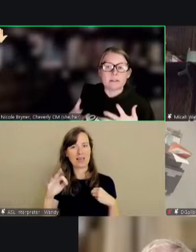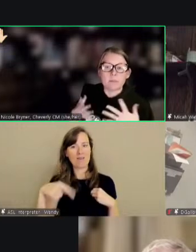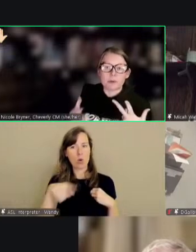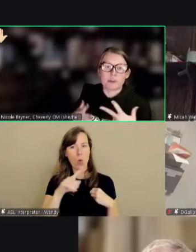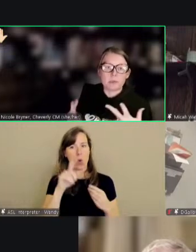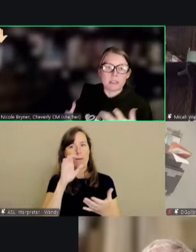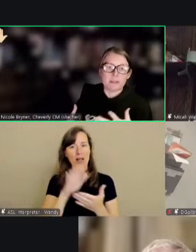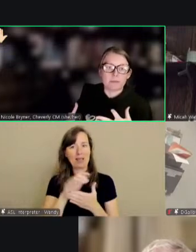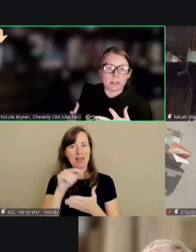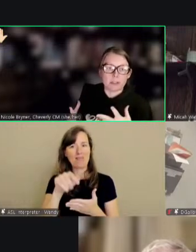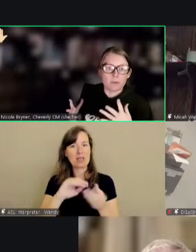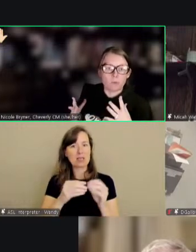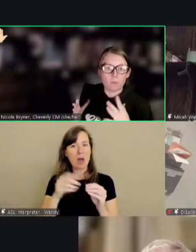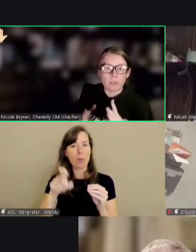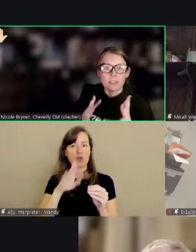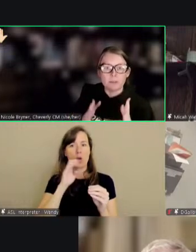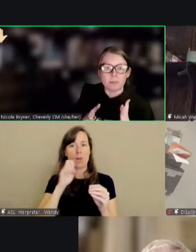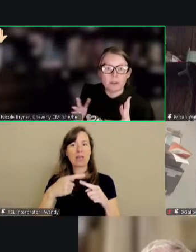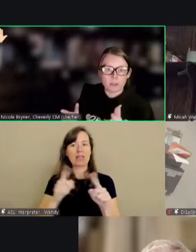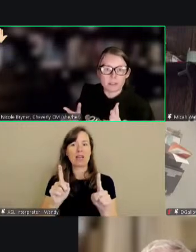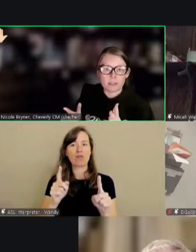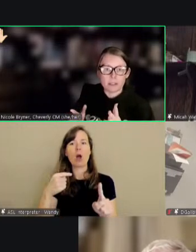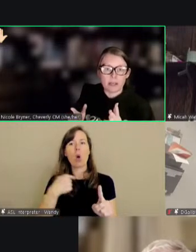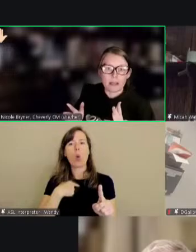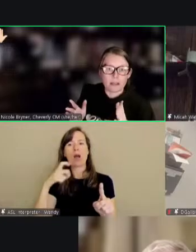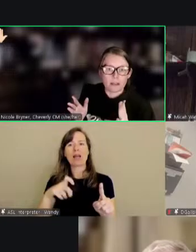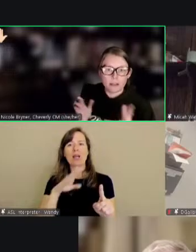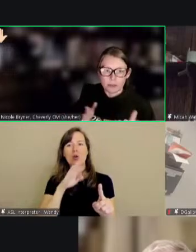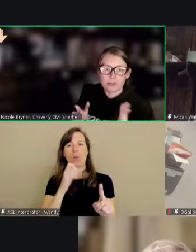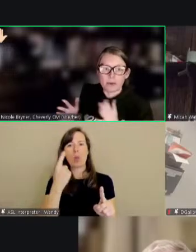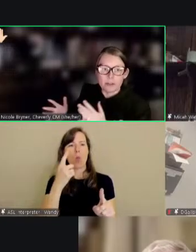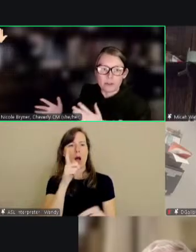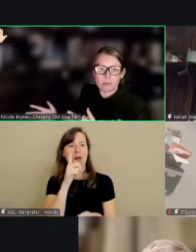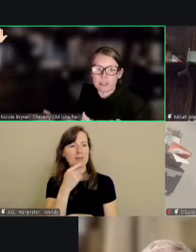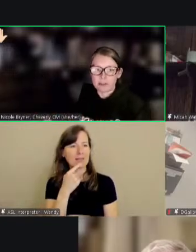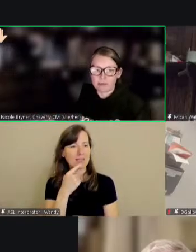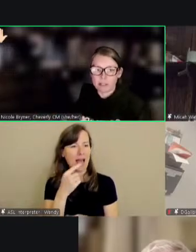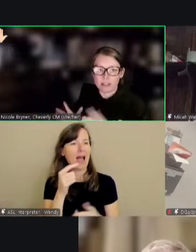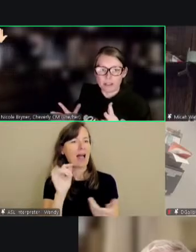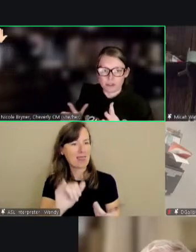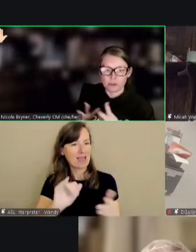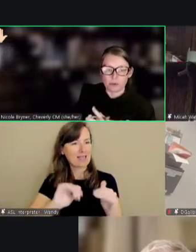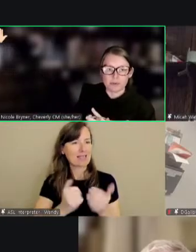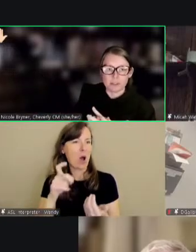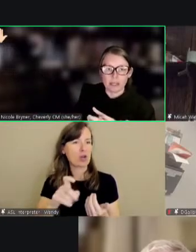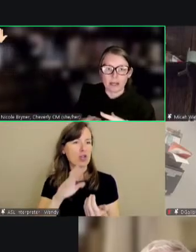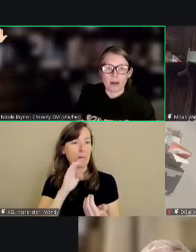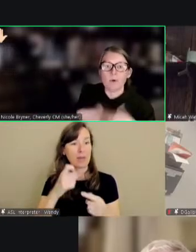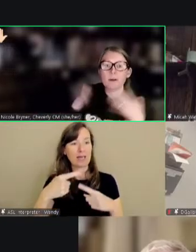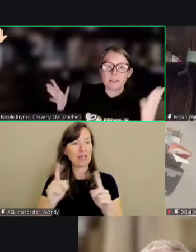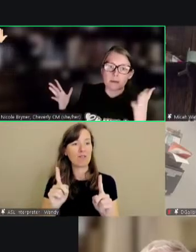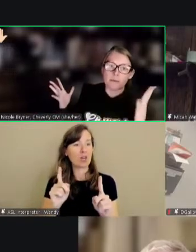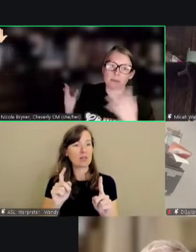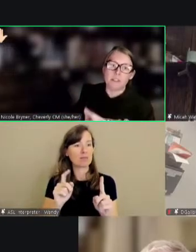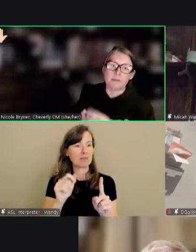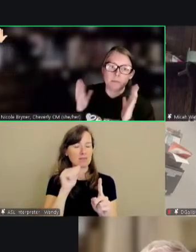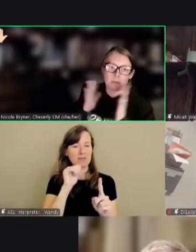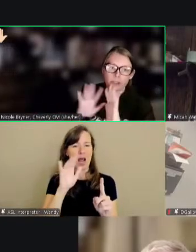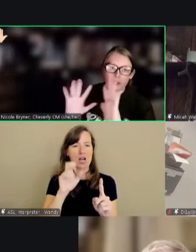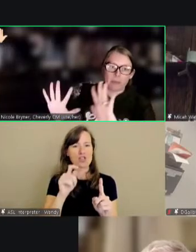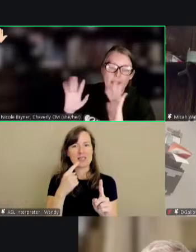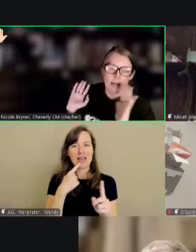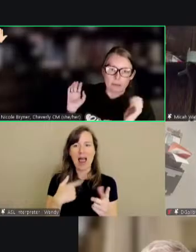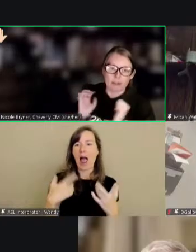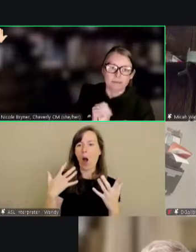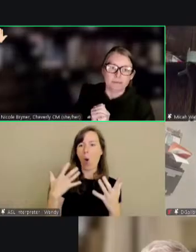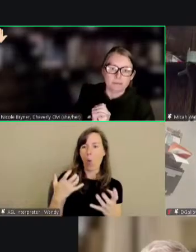that these numbers should be different, we need to be the ones to say, here's how they should be different, and not just sort of say, I want these numbers to be different, please